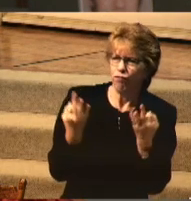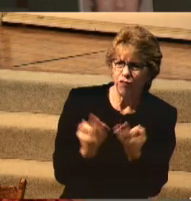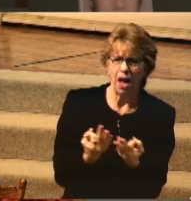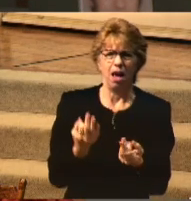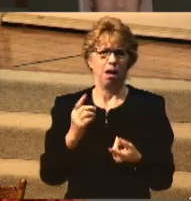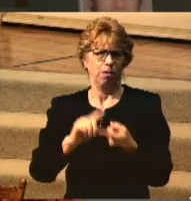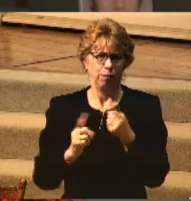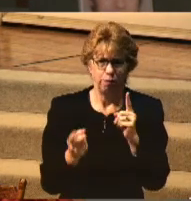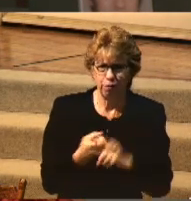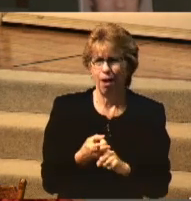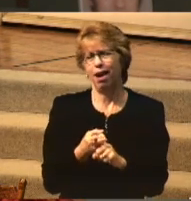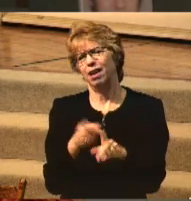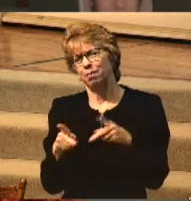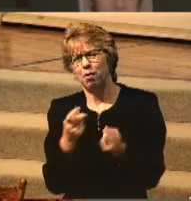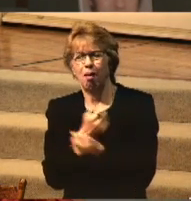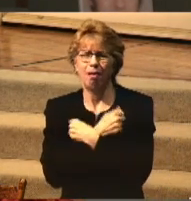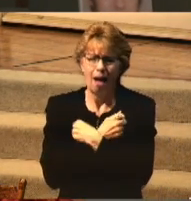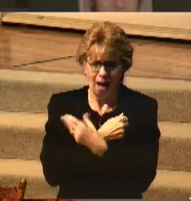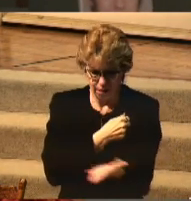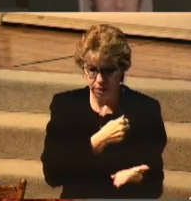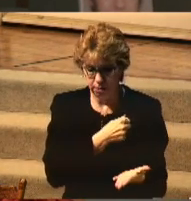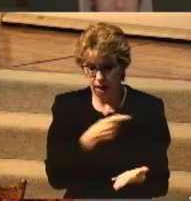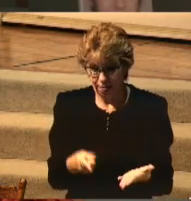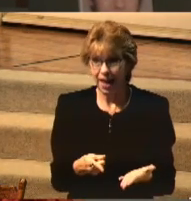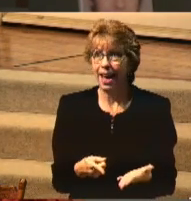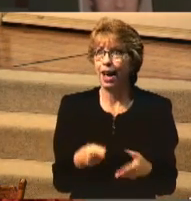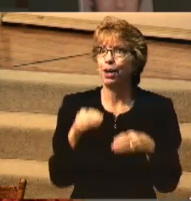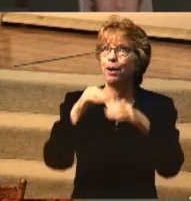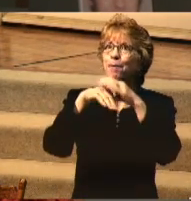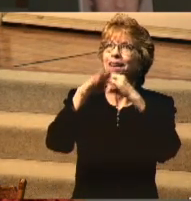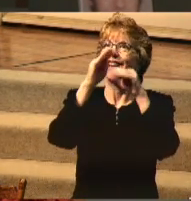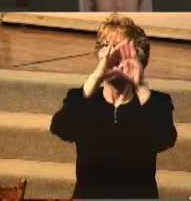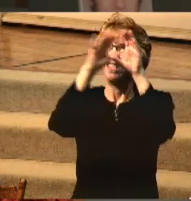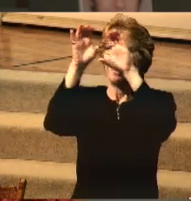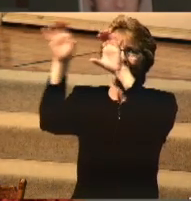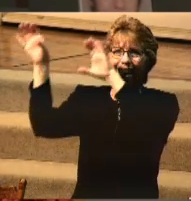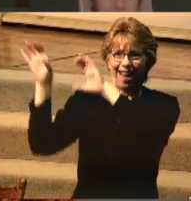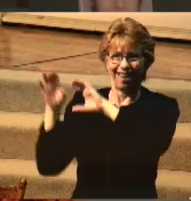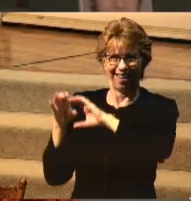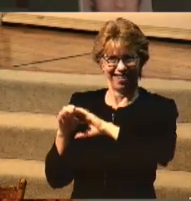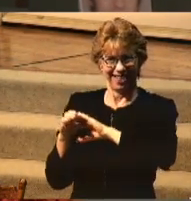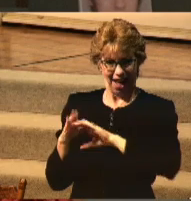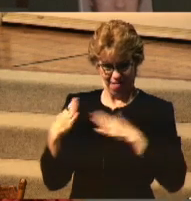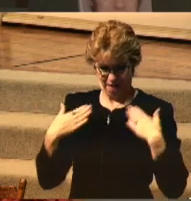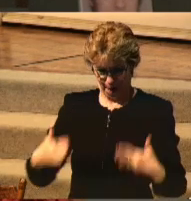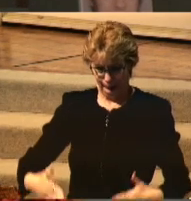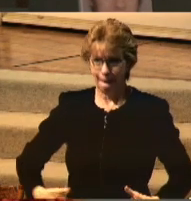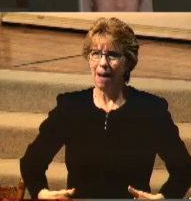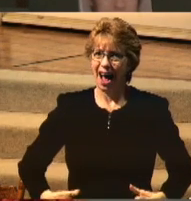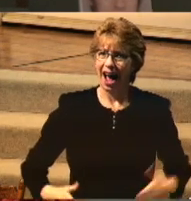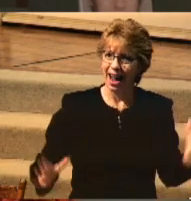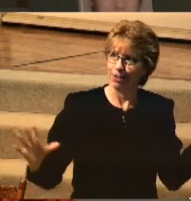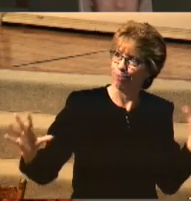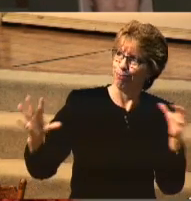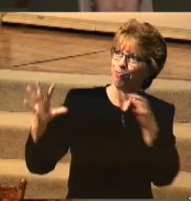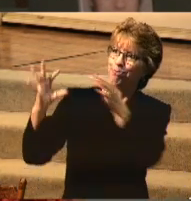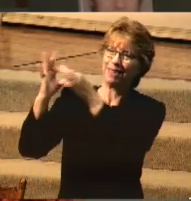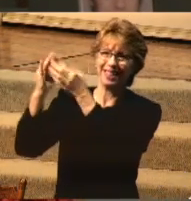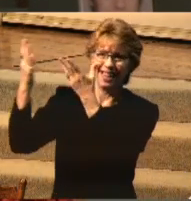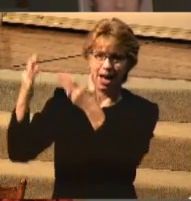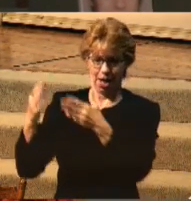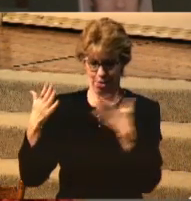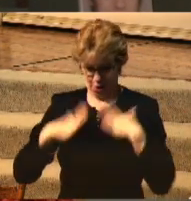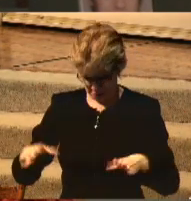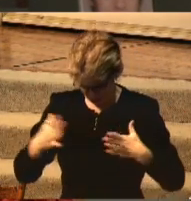family, they're going to be in the clouds. Their bodies are going to be reunited before we see them. They're going to be all dressed